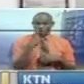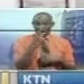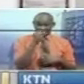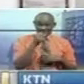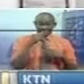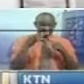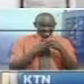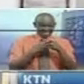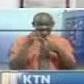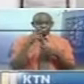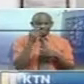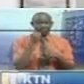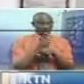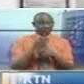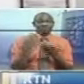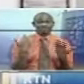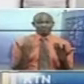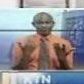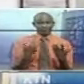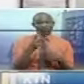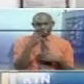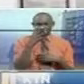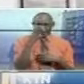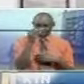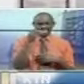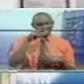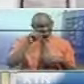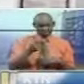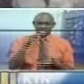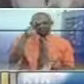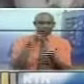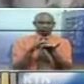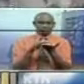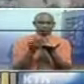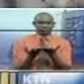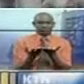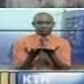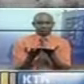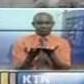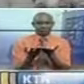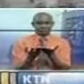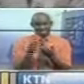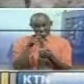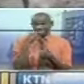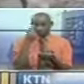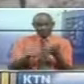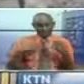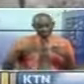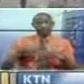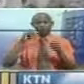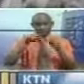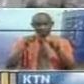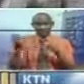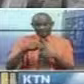158,000 units in 2012, 40,000 units short of their target. Those eligible to donate blood